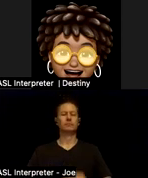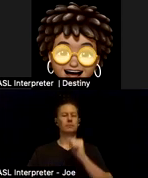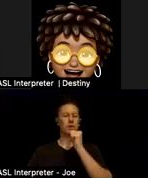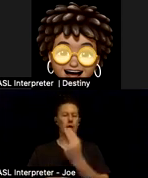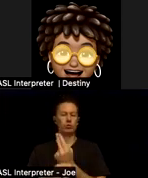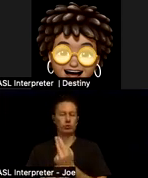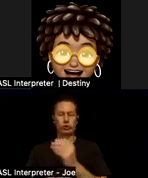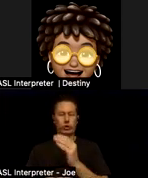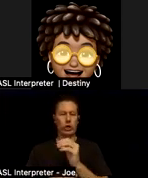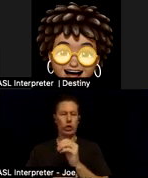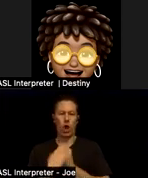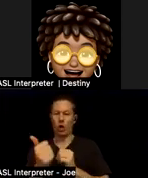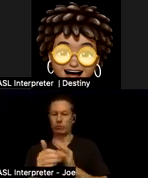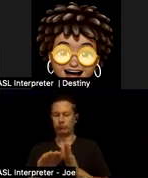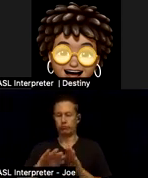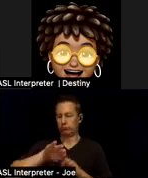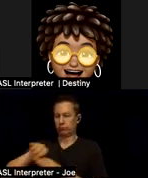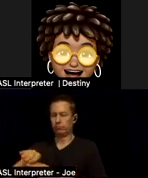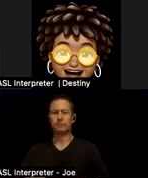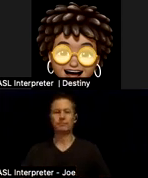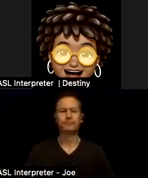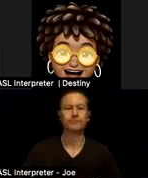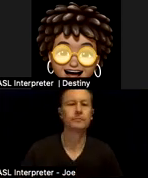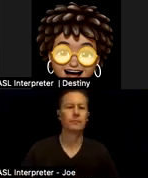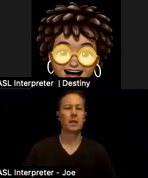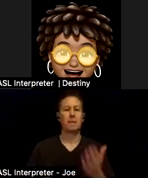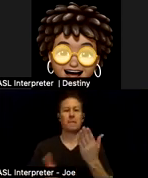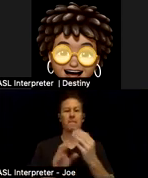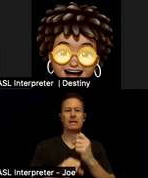So let's go to the poll question and see if I said enough nevers.